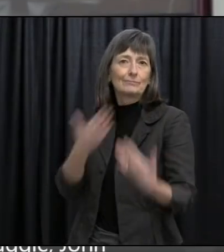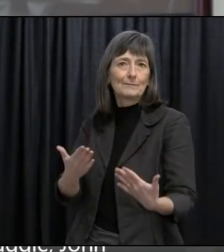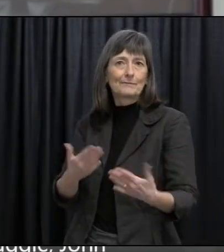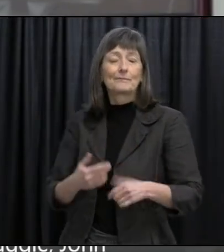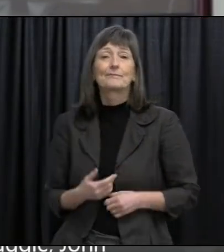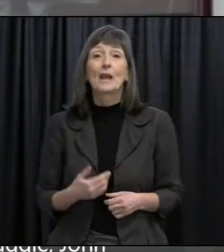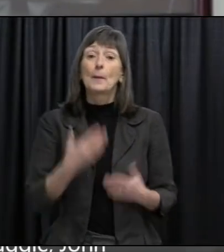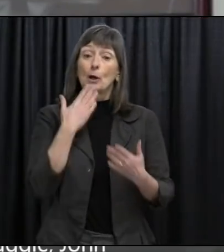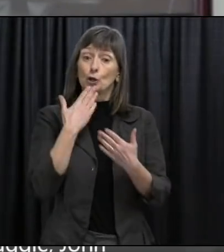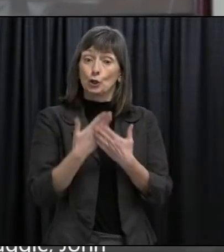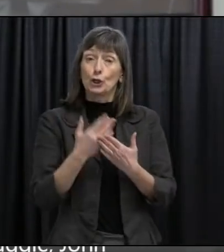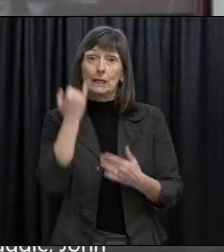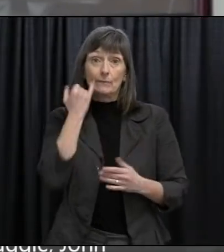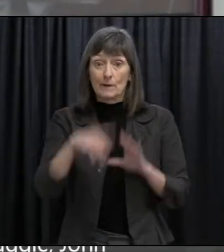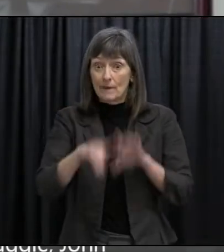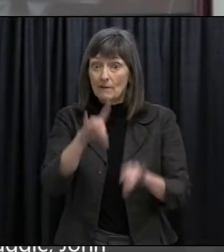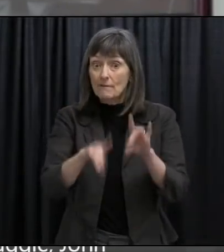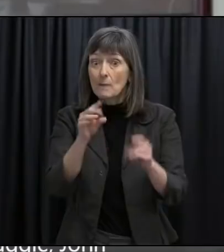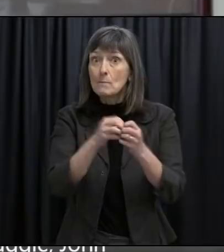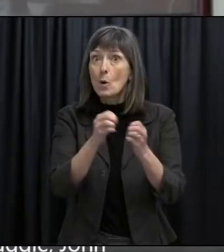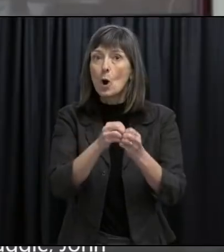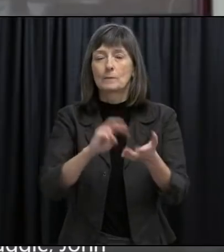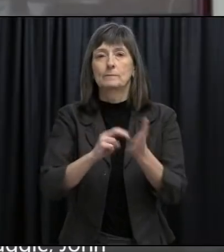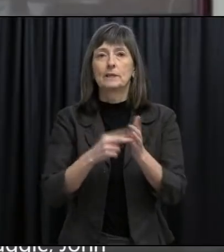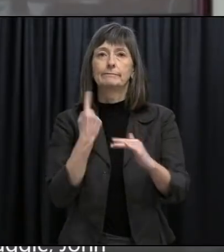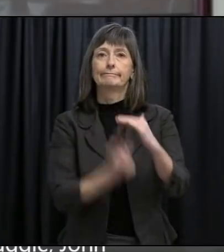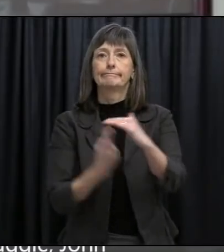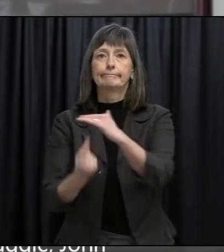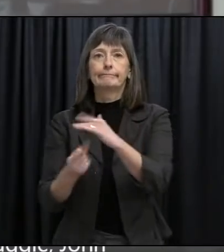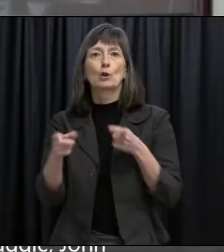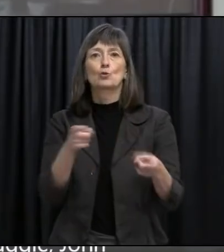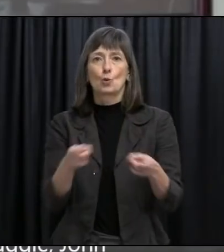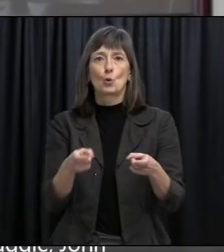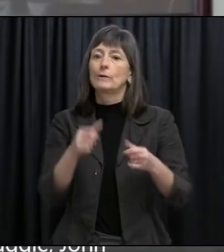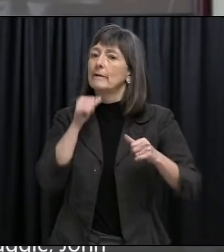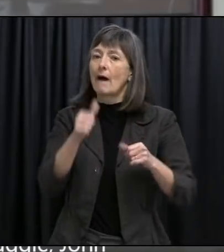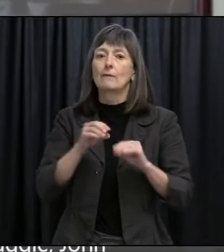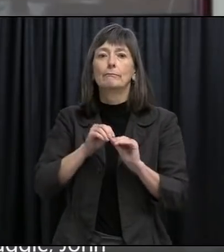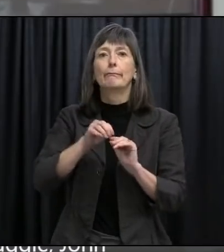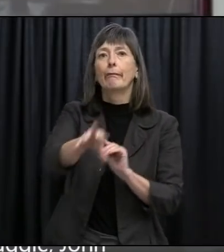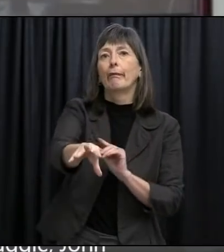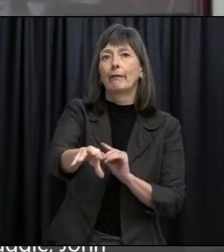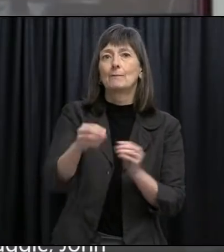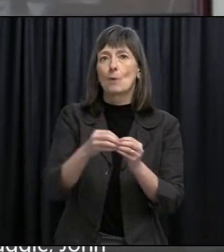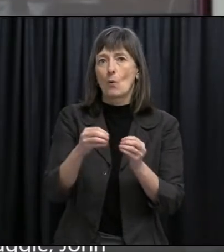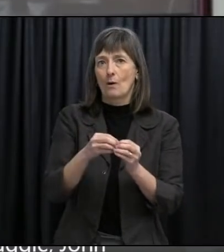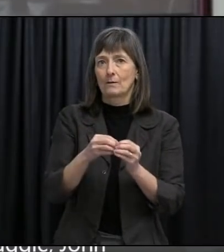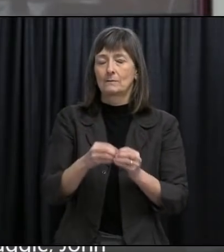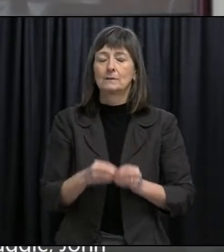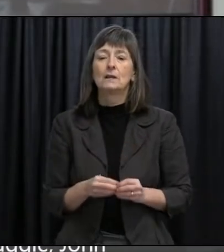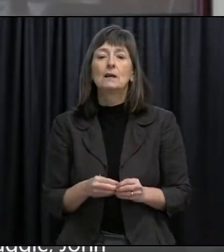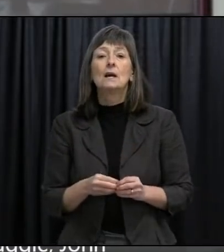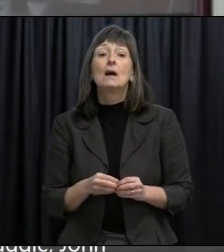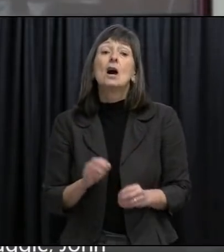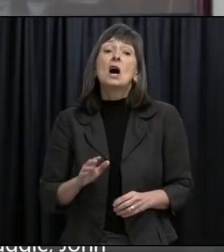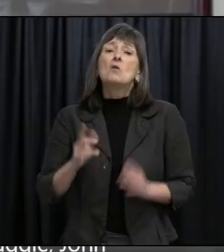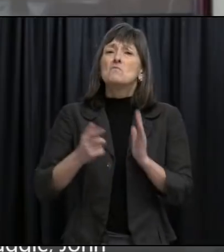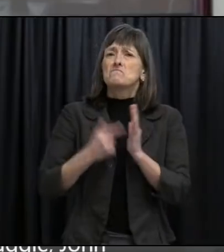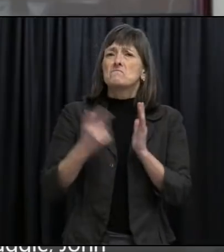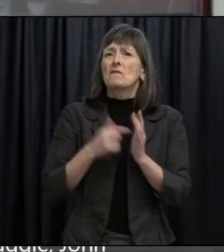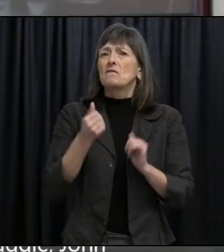case contained. As a result of this, and the fact that we are seeing sporadic cases across the